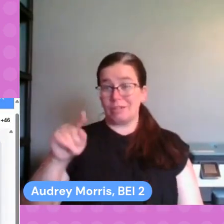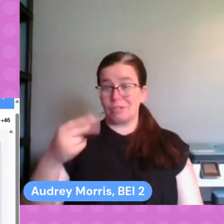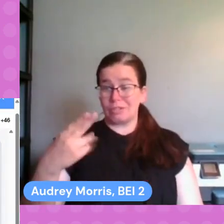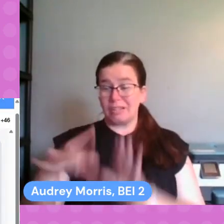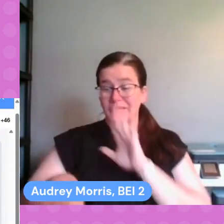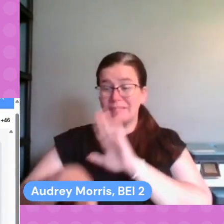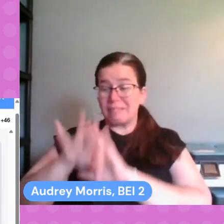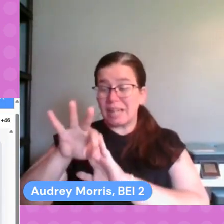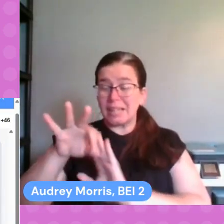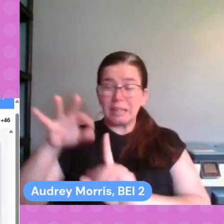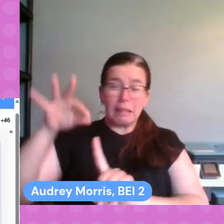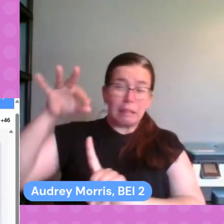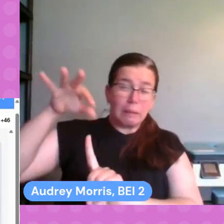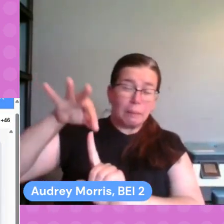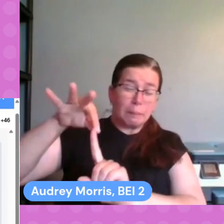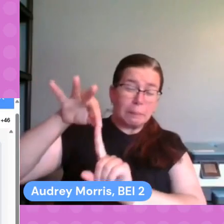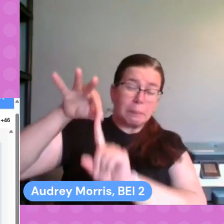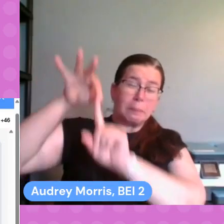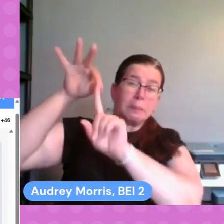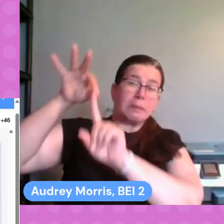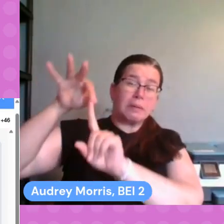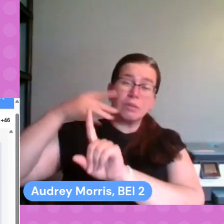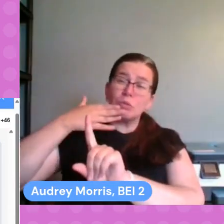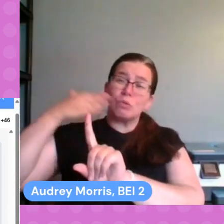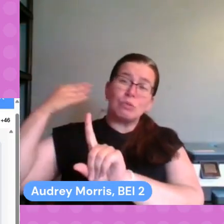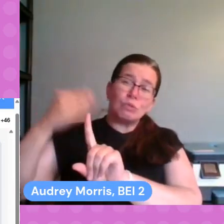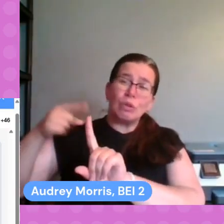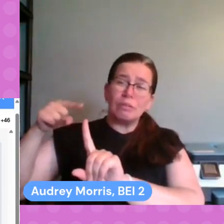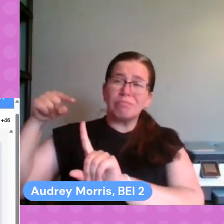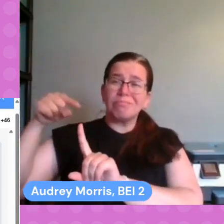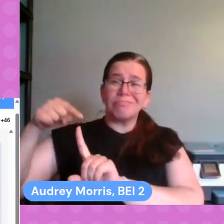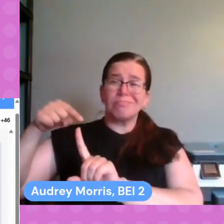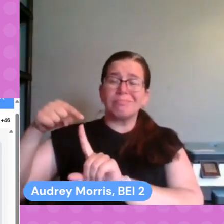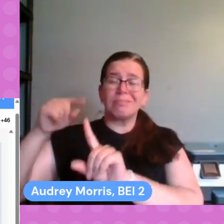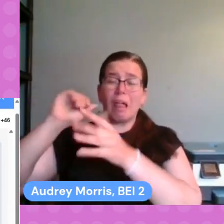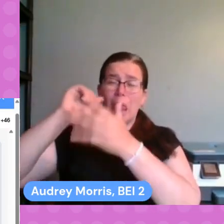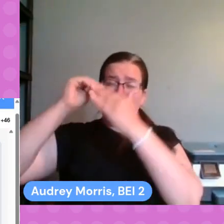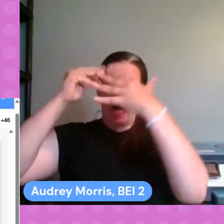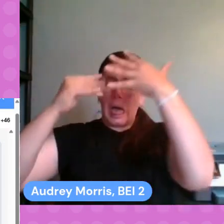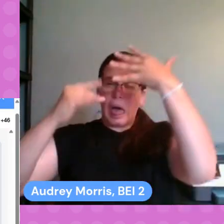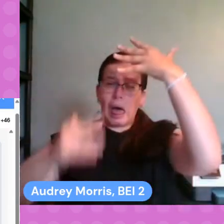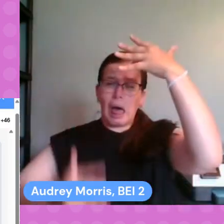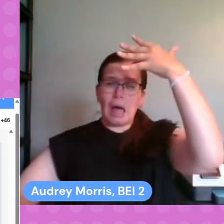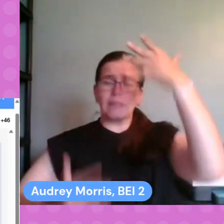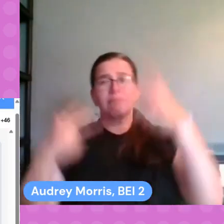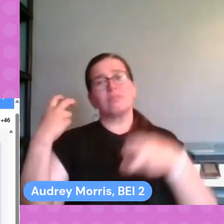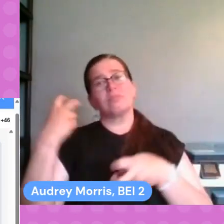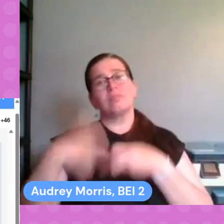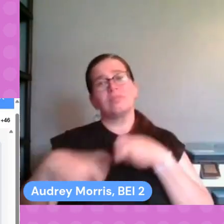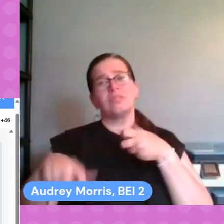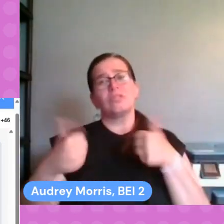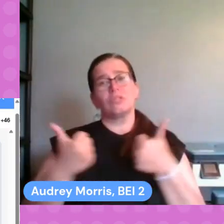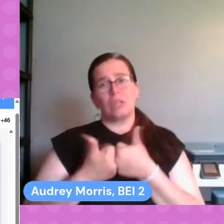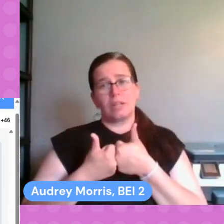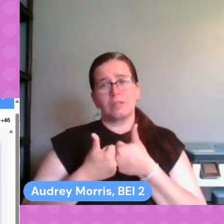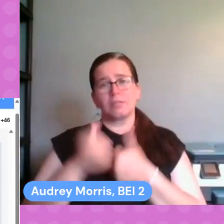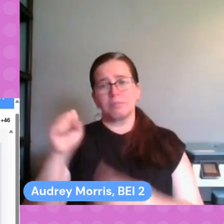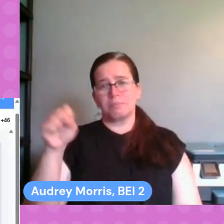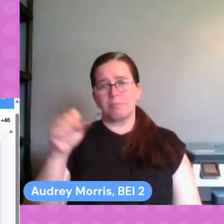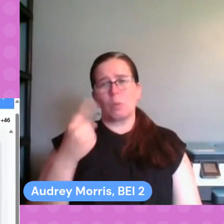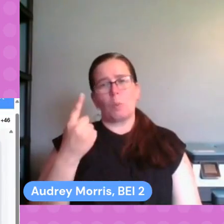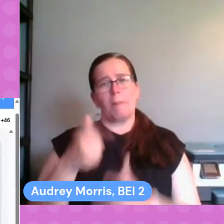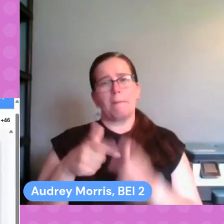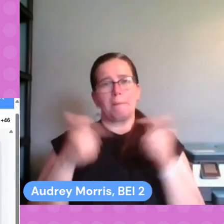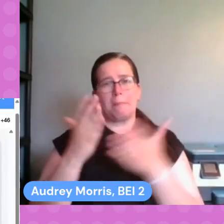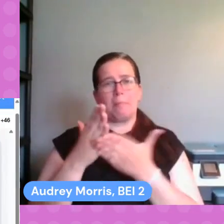the gold nuggets in that huge treasure trove can be very challenging. So that's one of the biggest parts of our work, is how